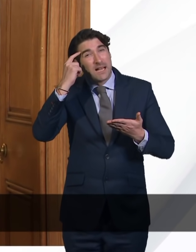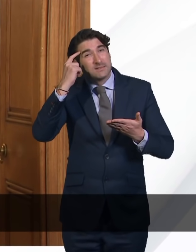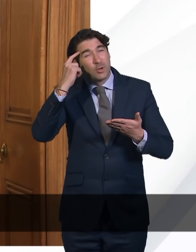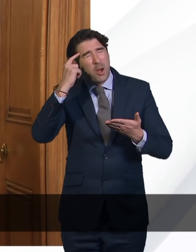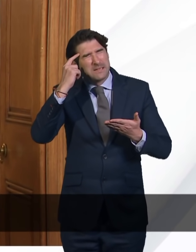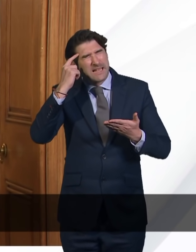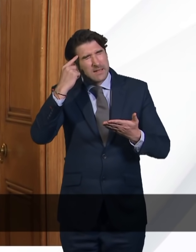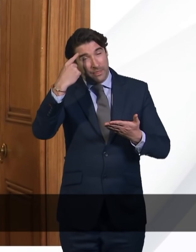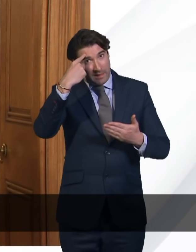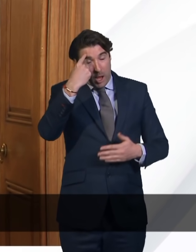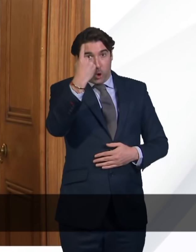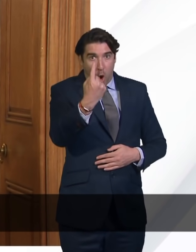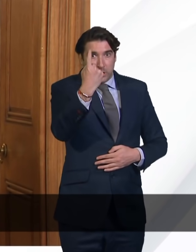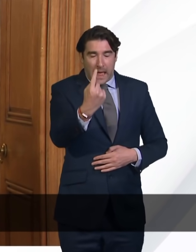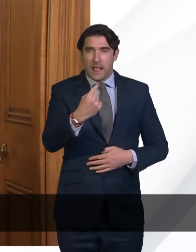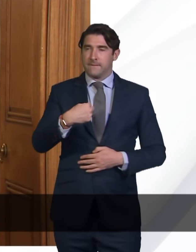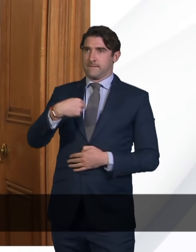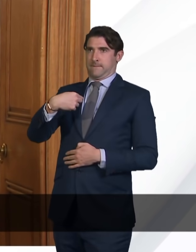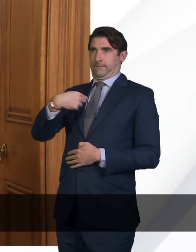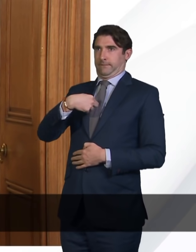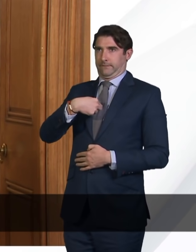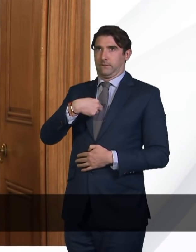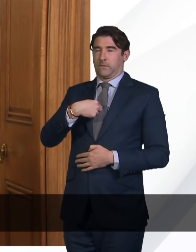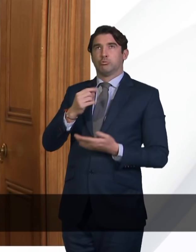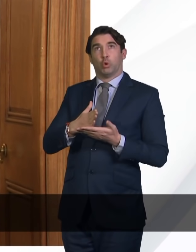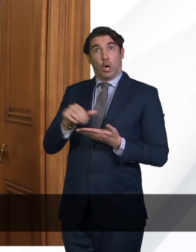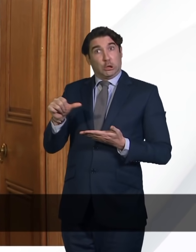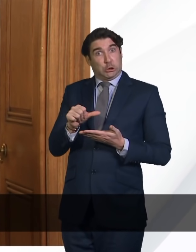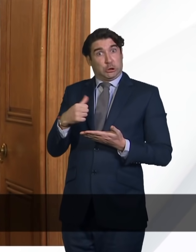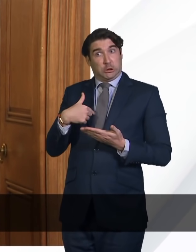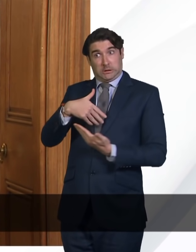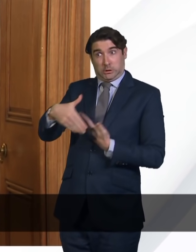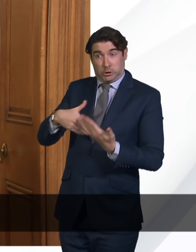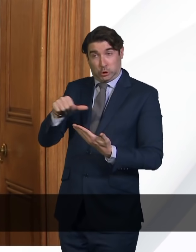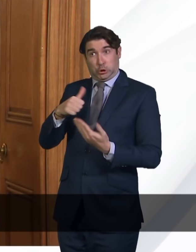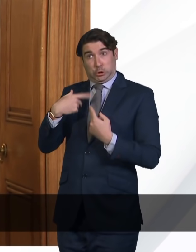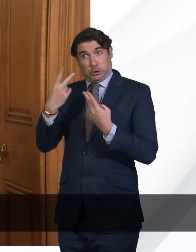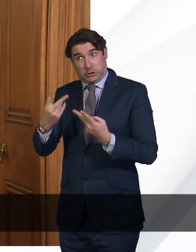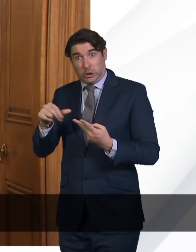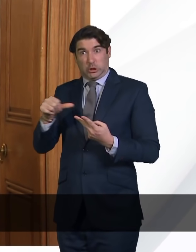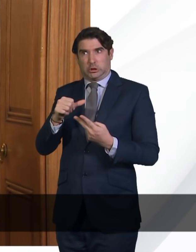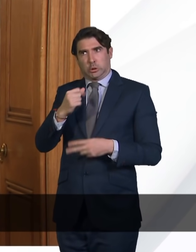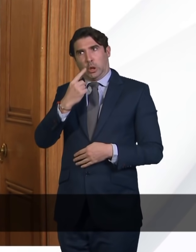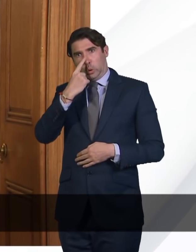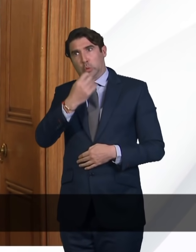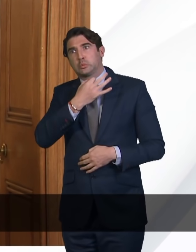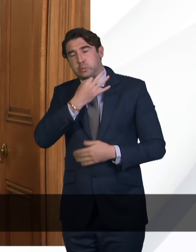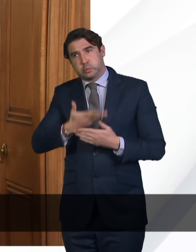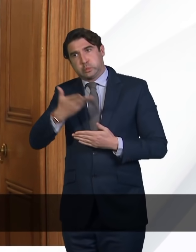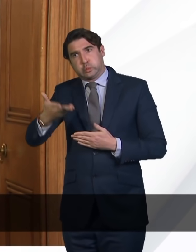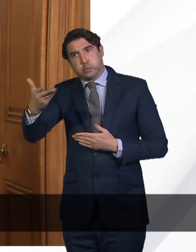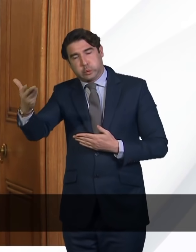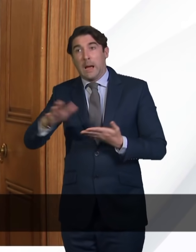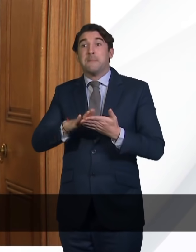the possibility of transmission from yourself to somebody else or from somebody else to you. And I think people